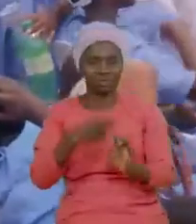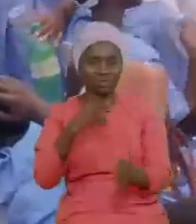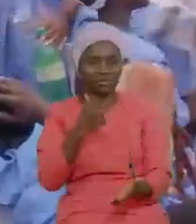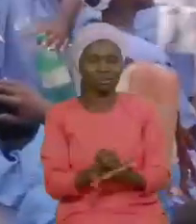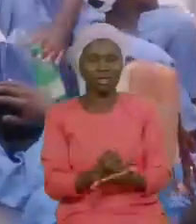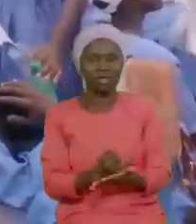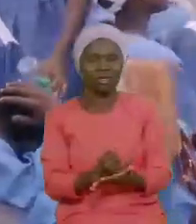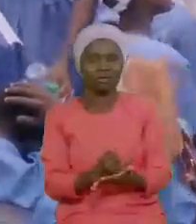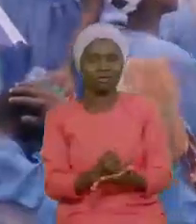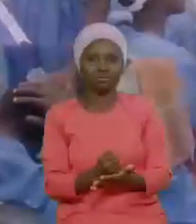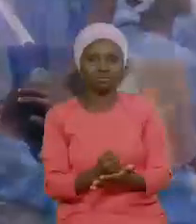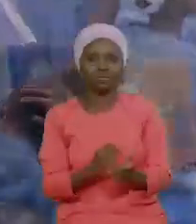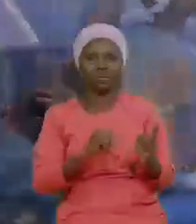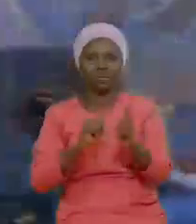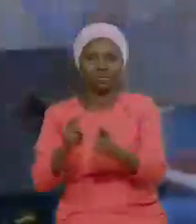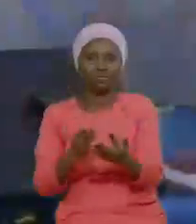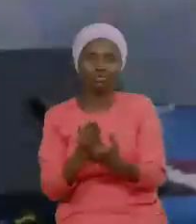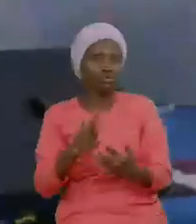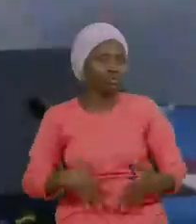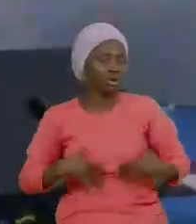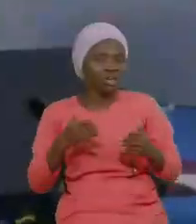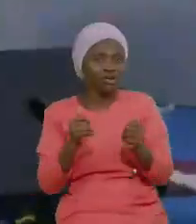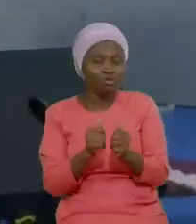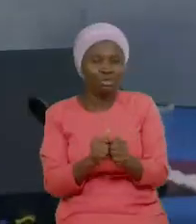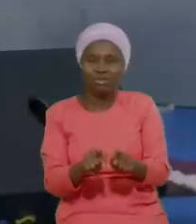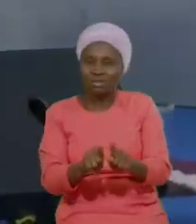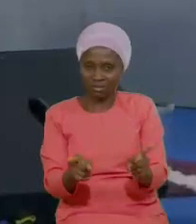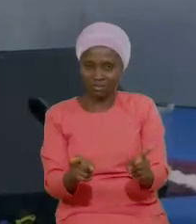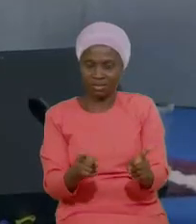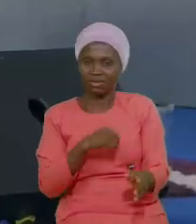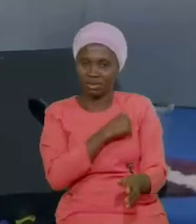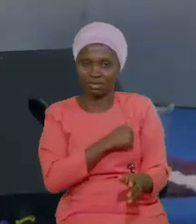Go through life with a different attitude.